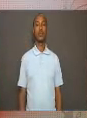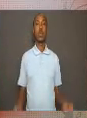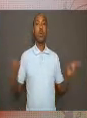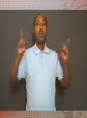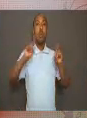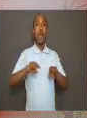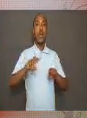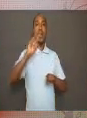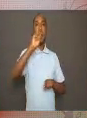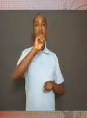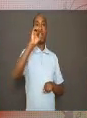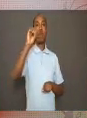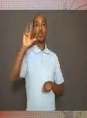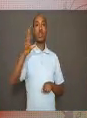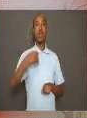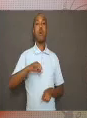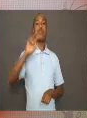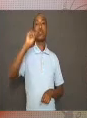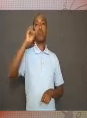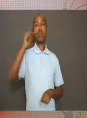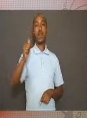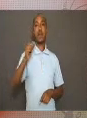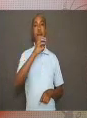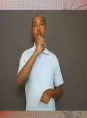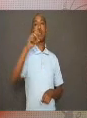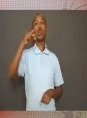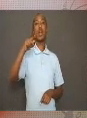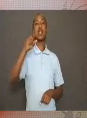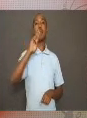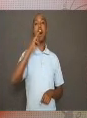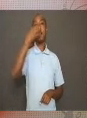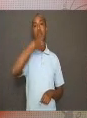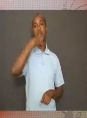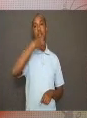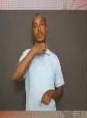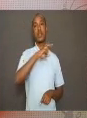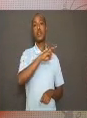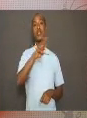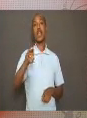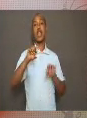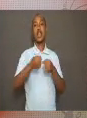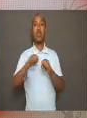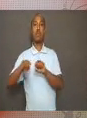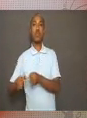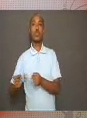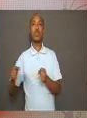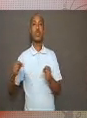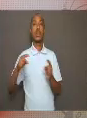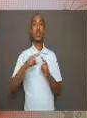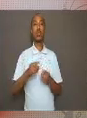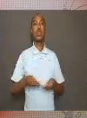When nitrates of sodium and potassium are heated, they decompose to